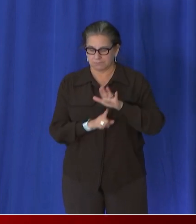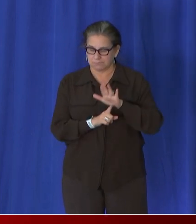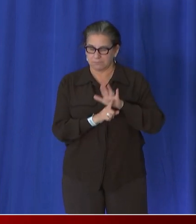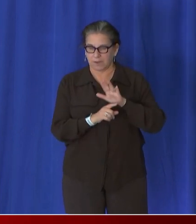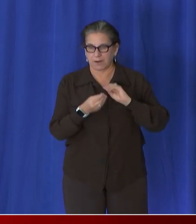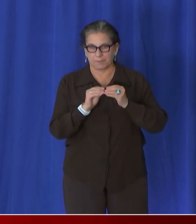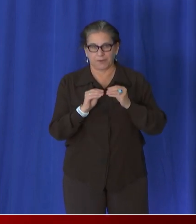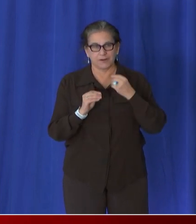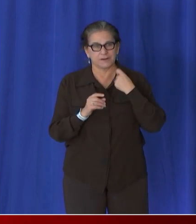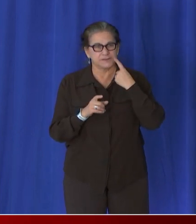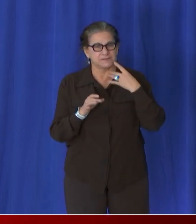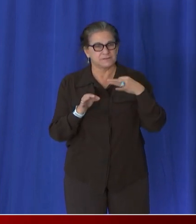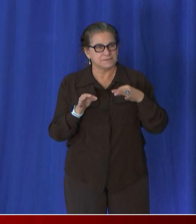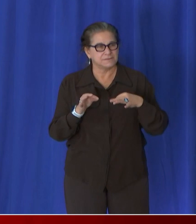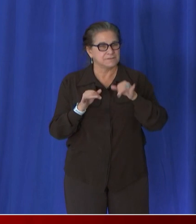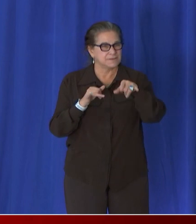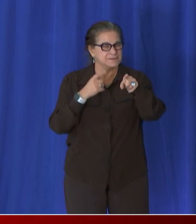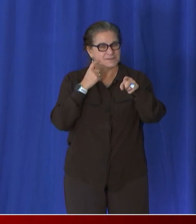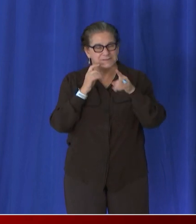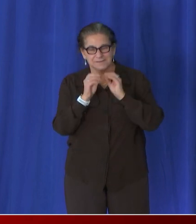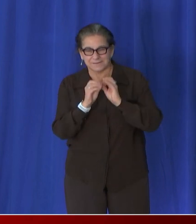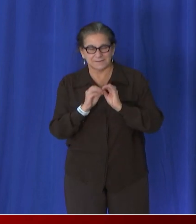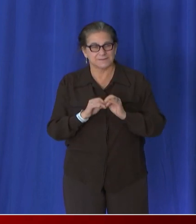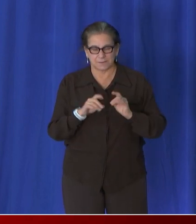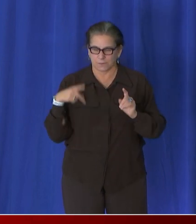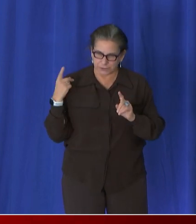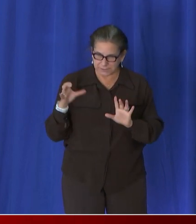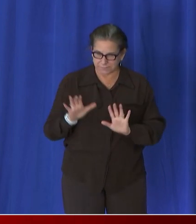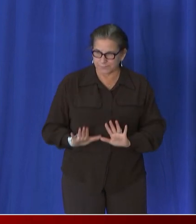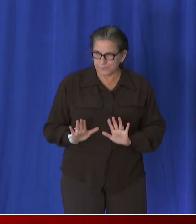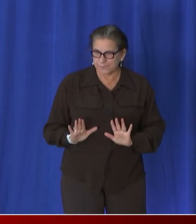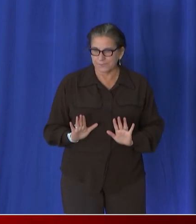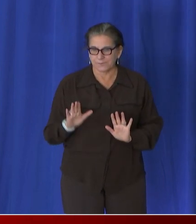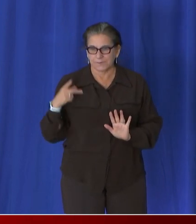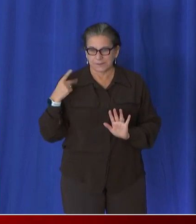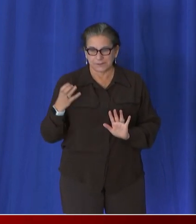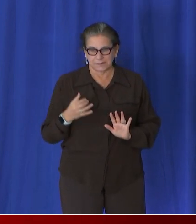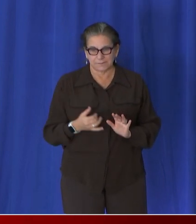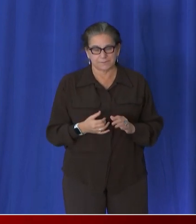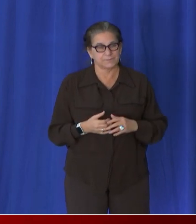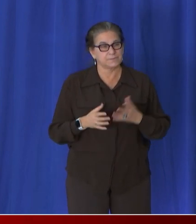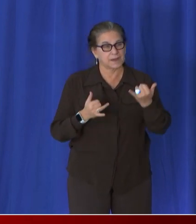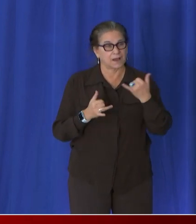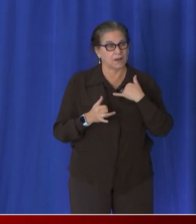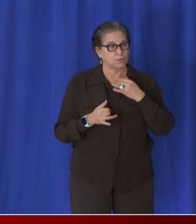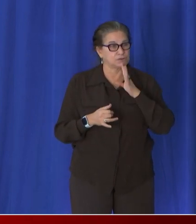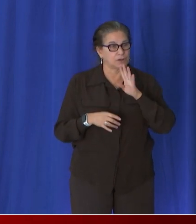So as we move on here, as we talk about the deaths, again, sort of the most significant,